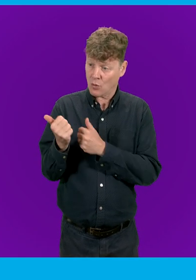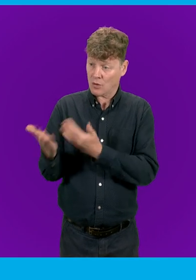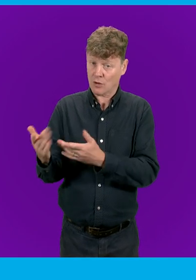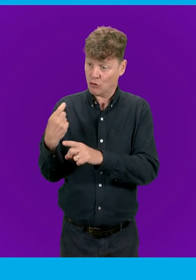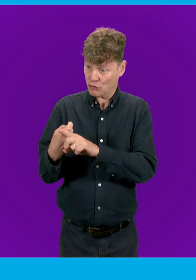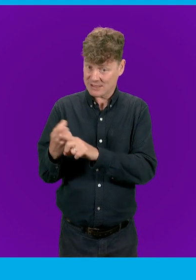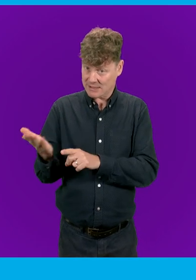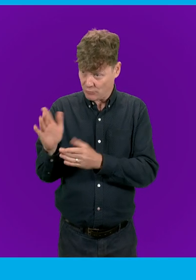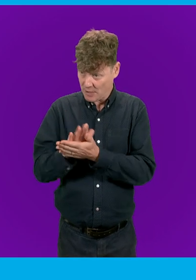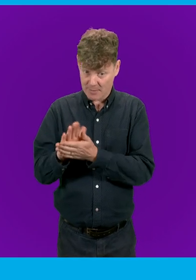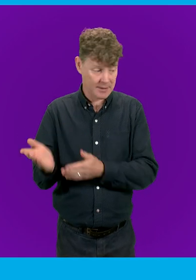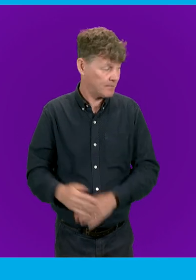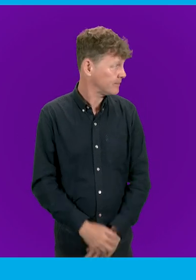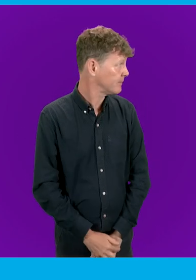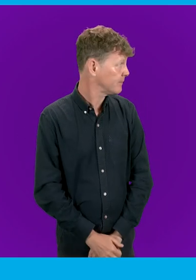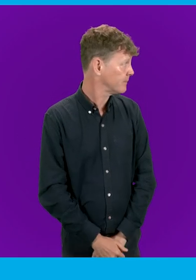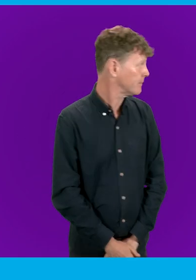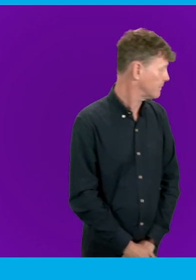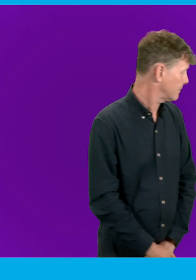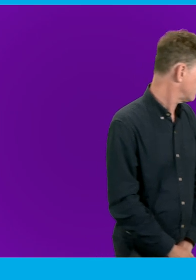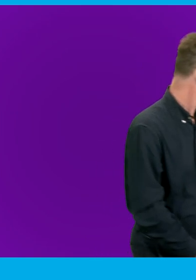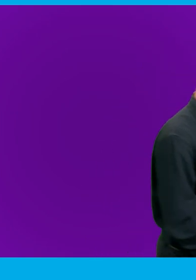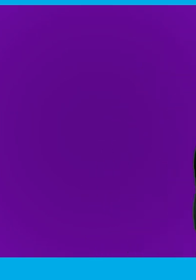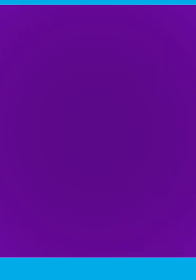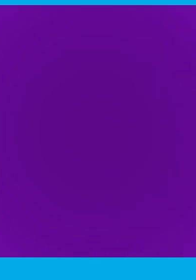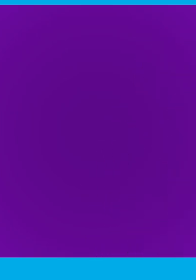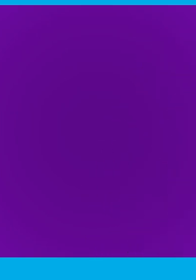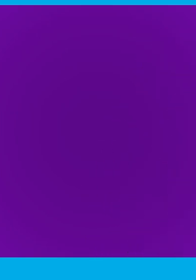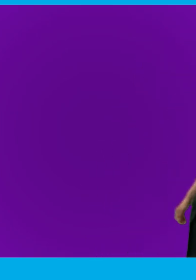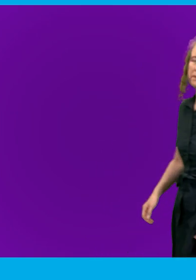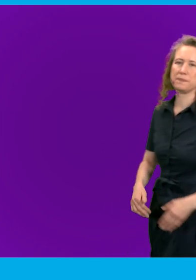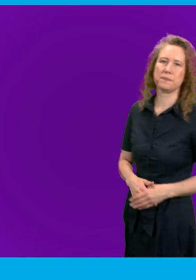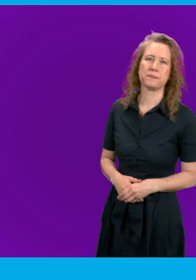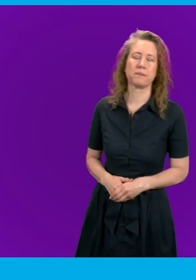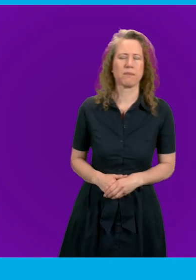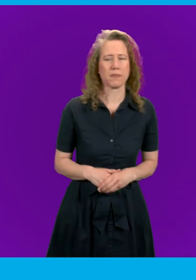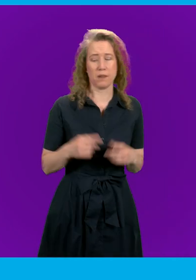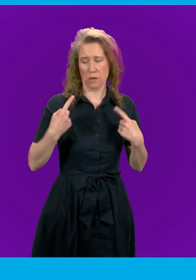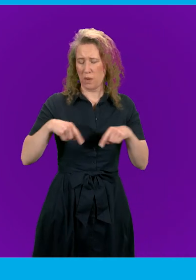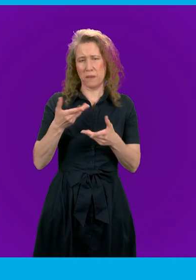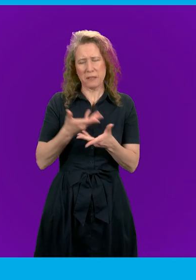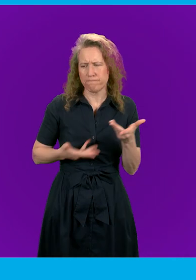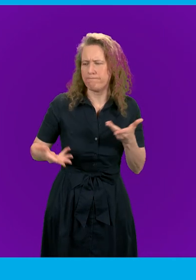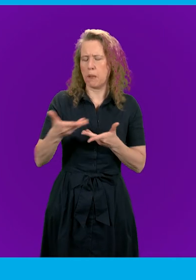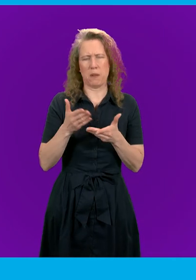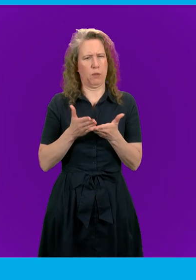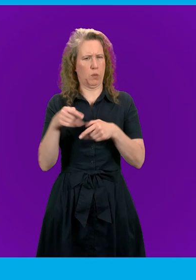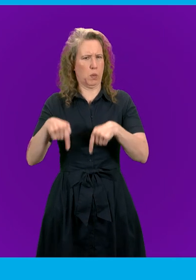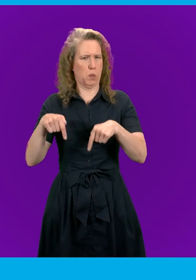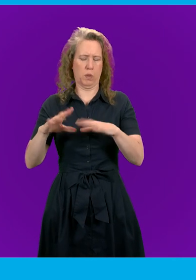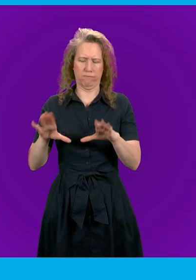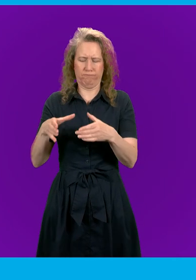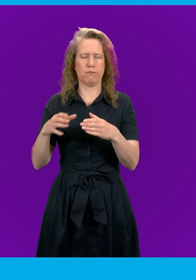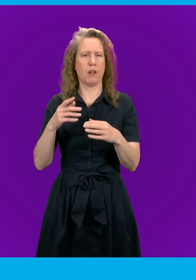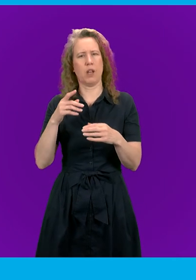if you're happy. So the way that, like, we've had discussions about this through both Girls Ken and the Young Women